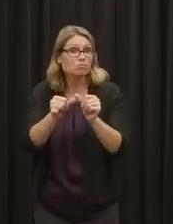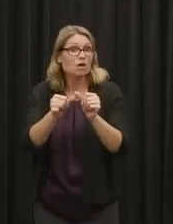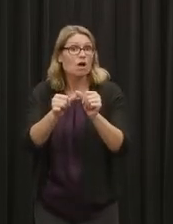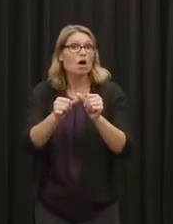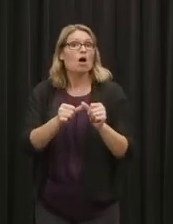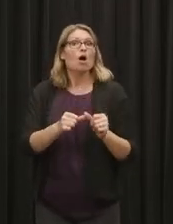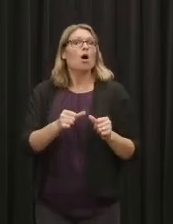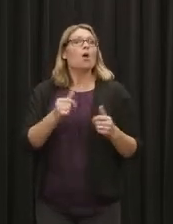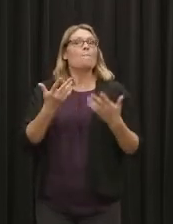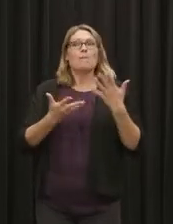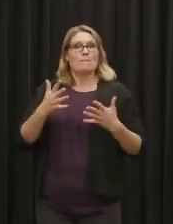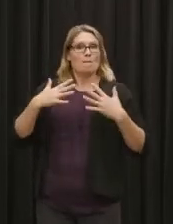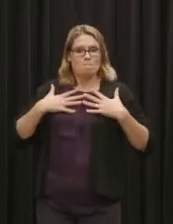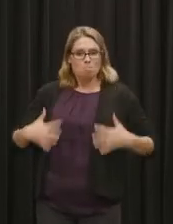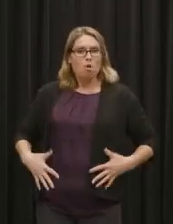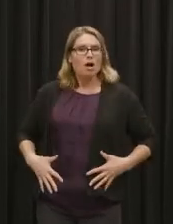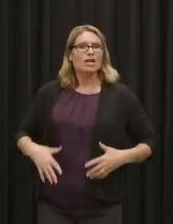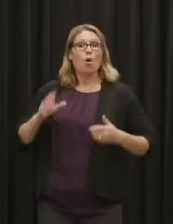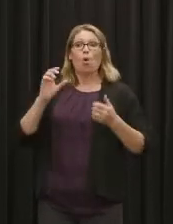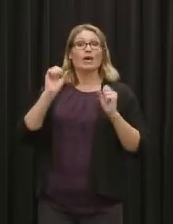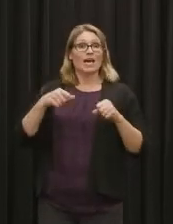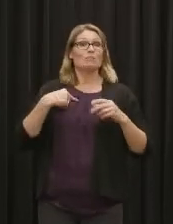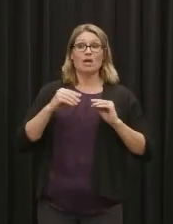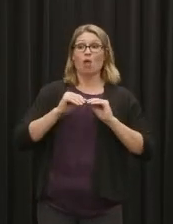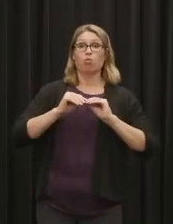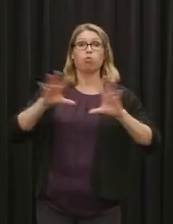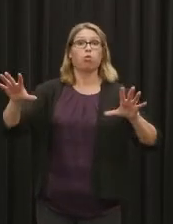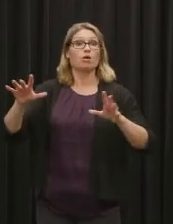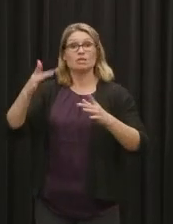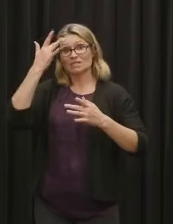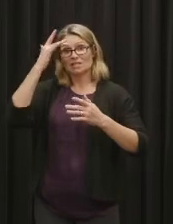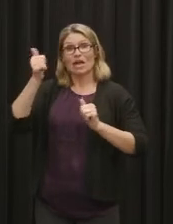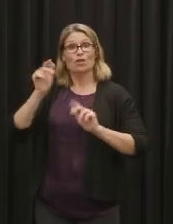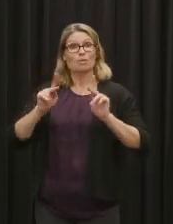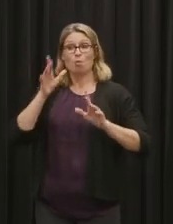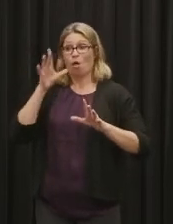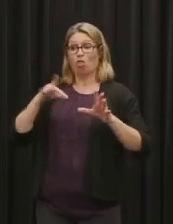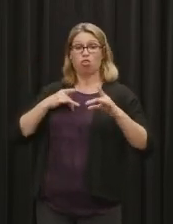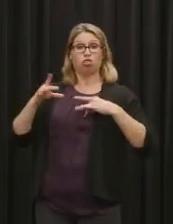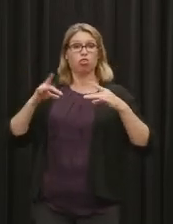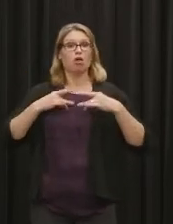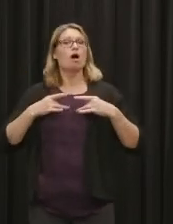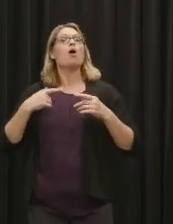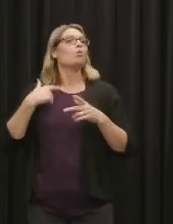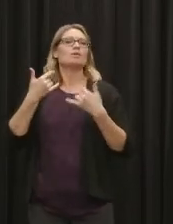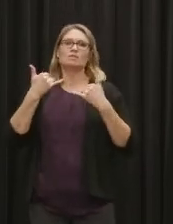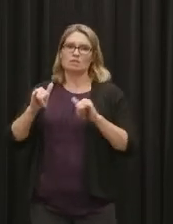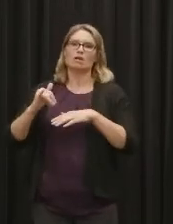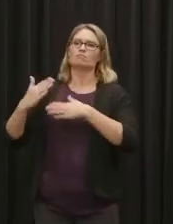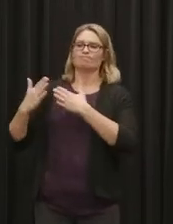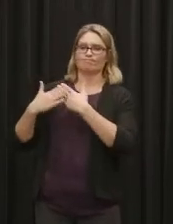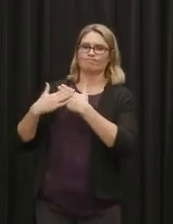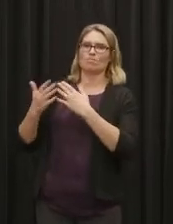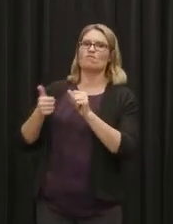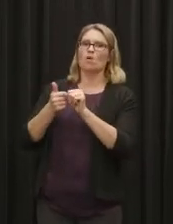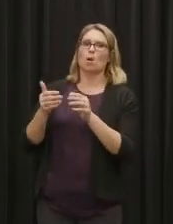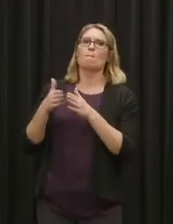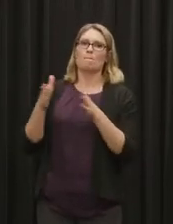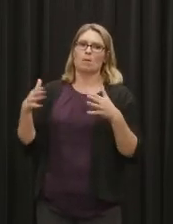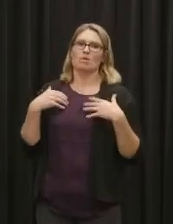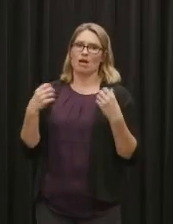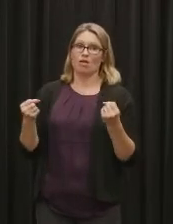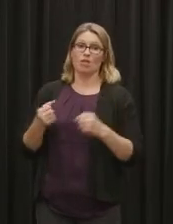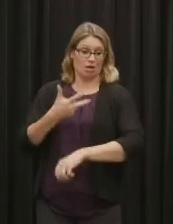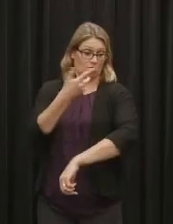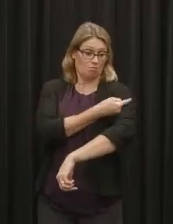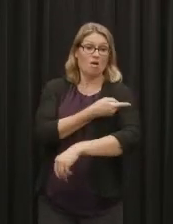if people will be shedding the virus and transmitting to others. As of right now, we will maintain the same advice with respect to following public health measures after